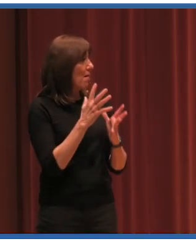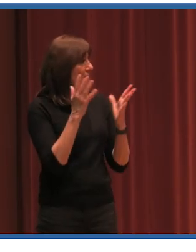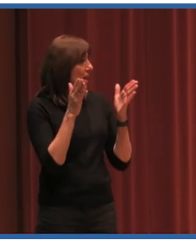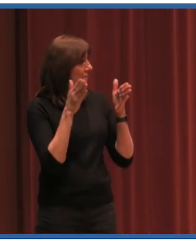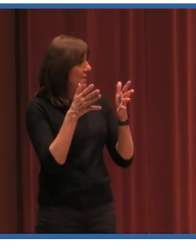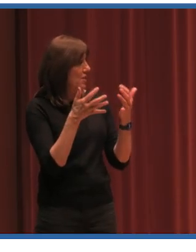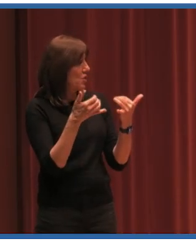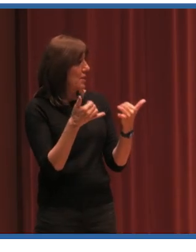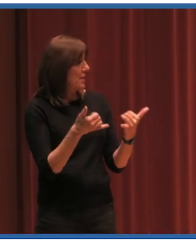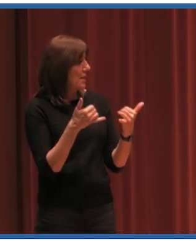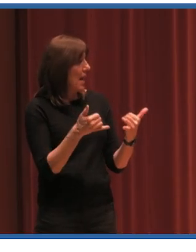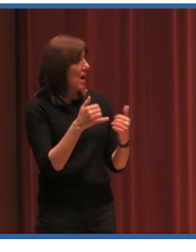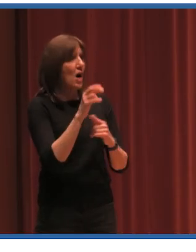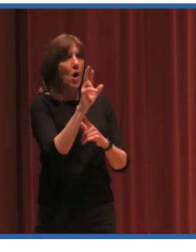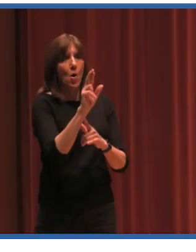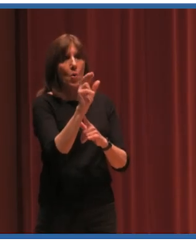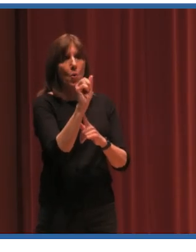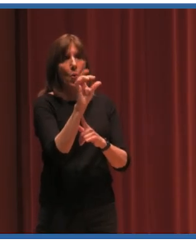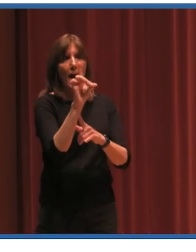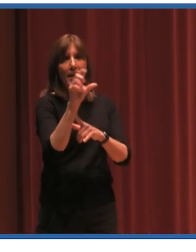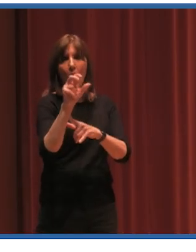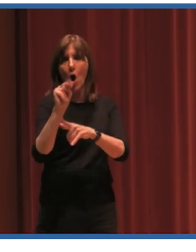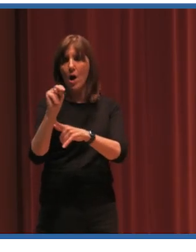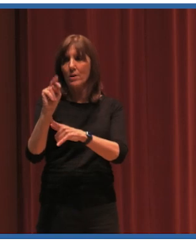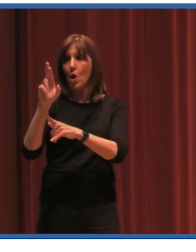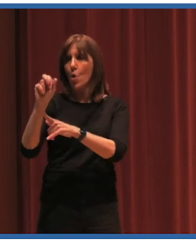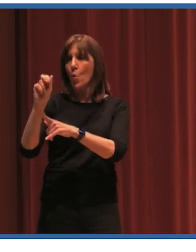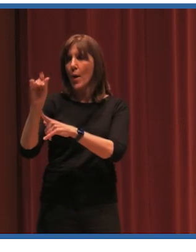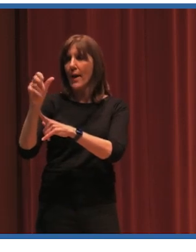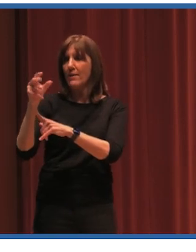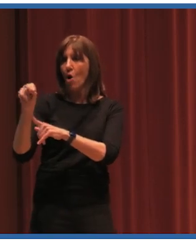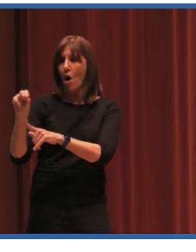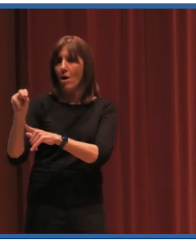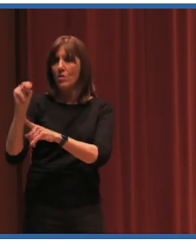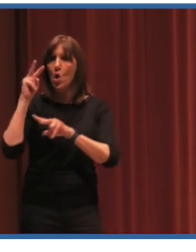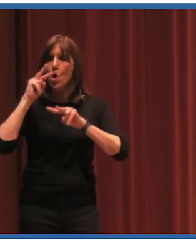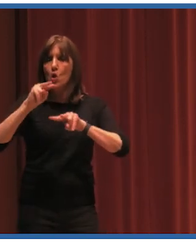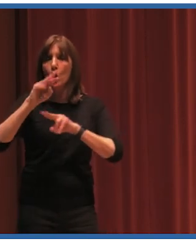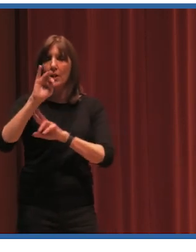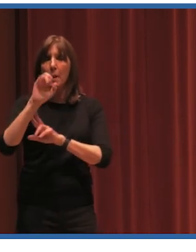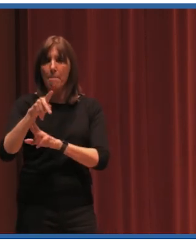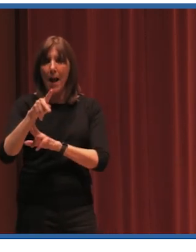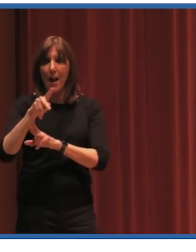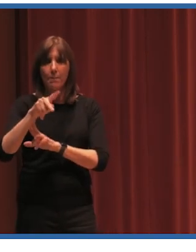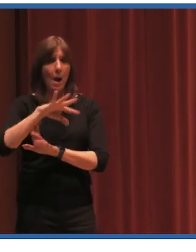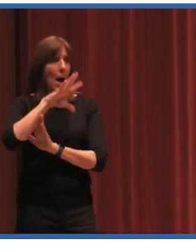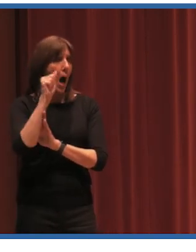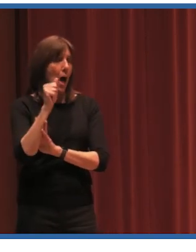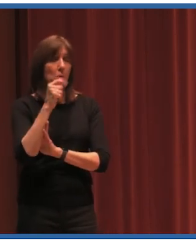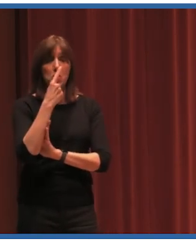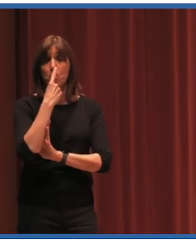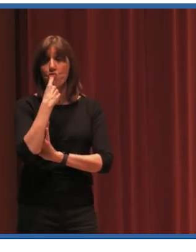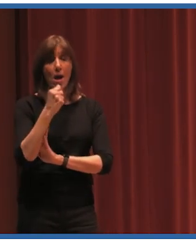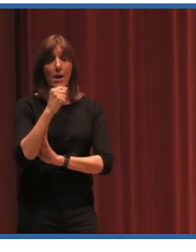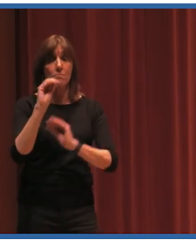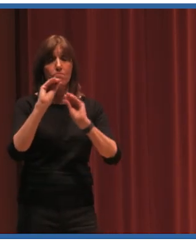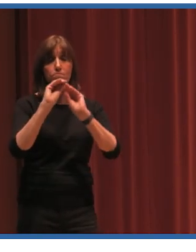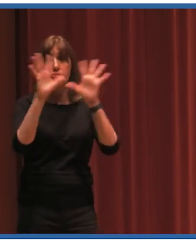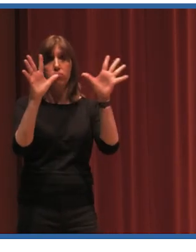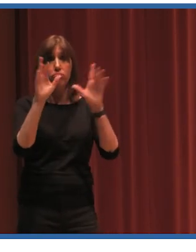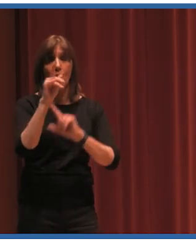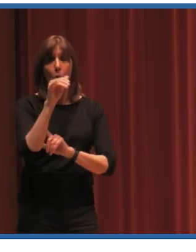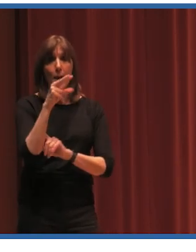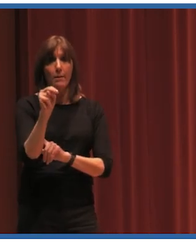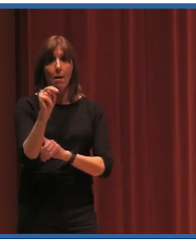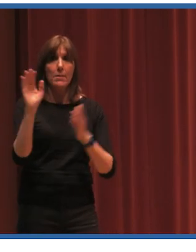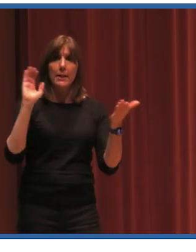attention lately is radon. We know if you look at the radon risk map, the whole state of Iowa is just bright red compared to the other